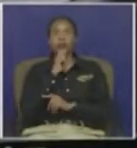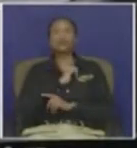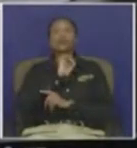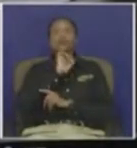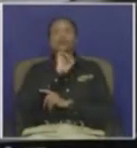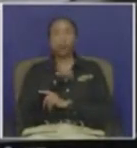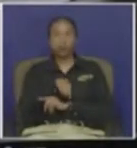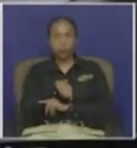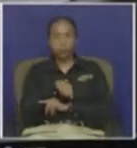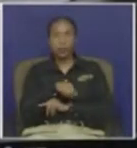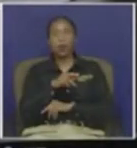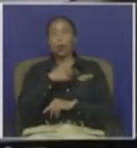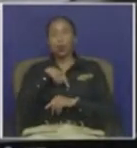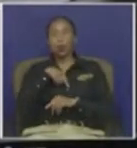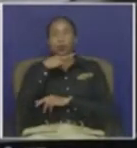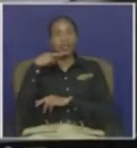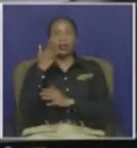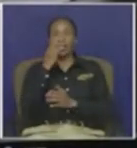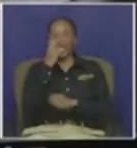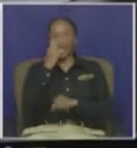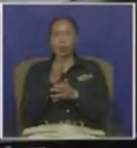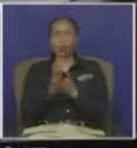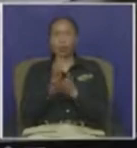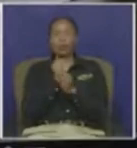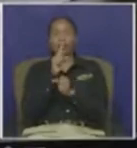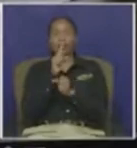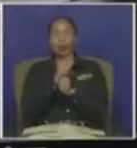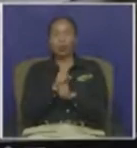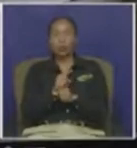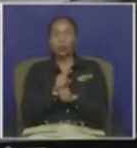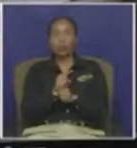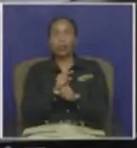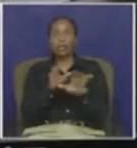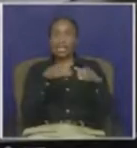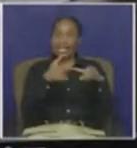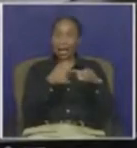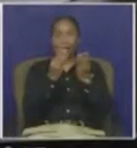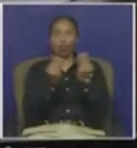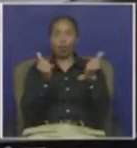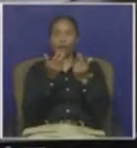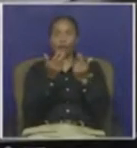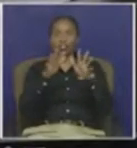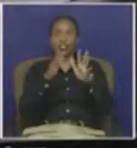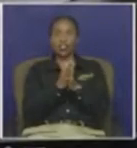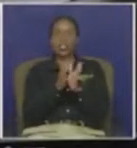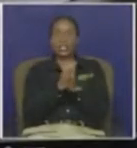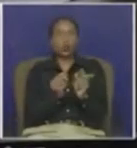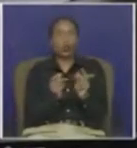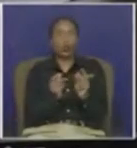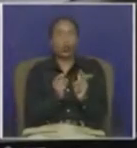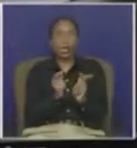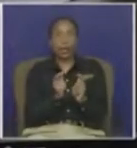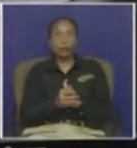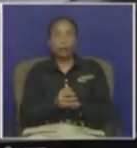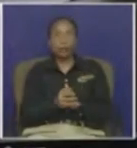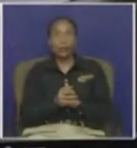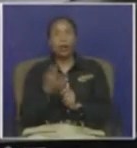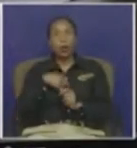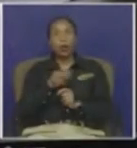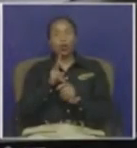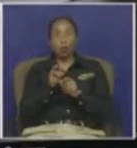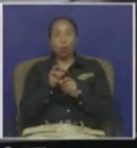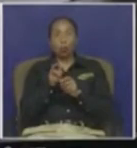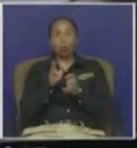we really need to ensure that the logistics sector is resolved soonest. We are also looking at